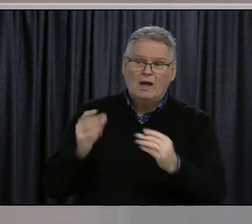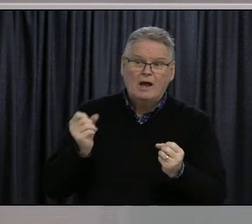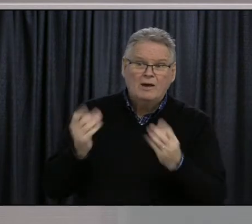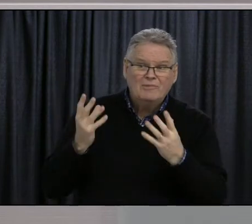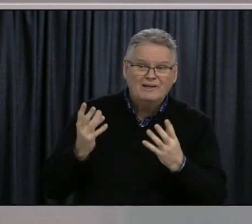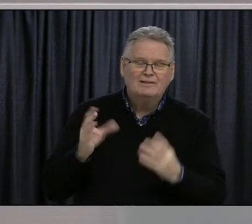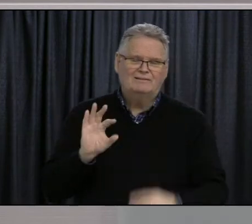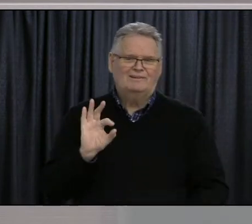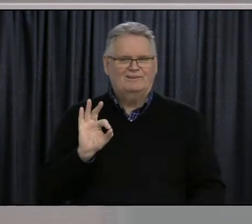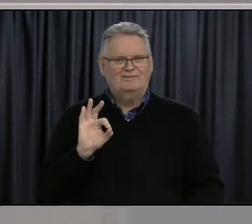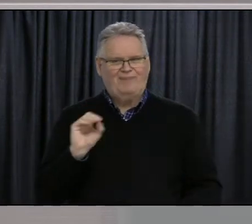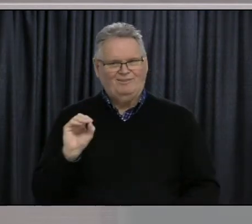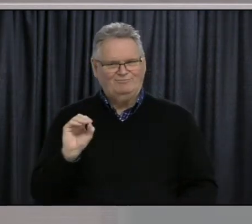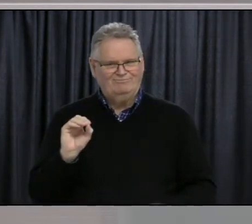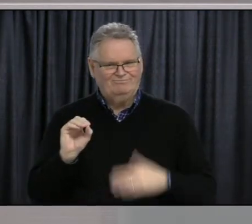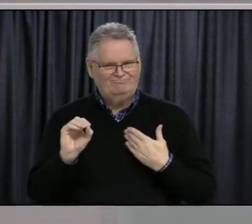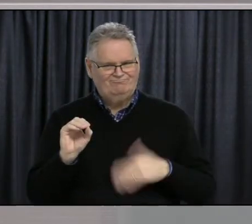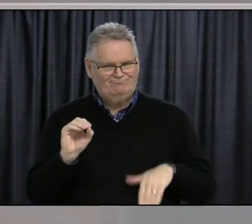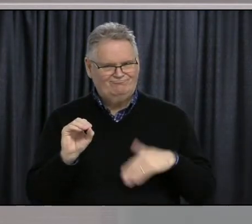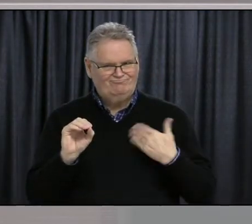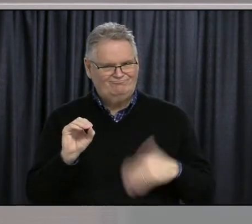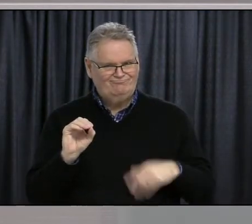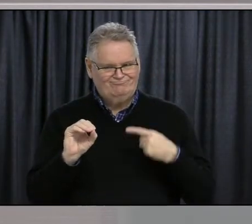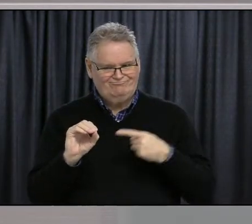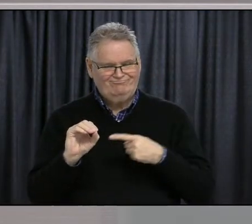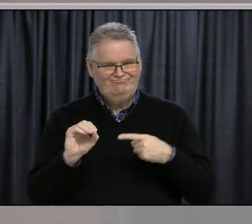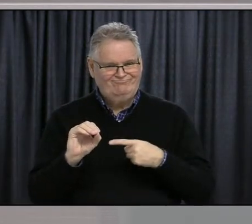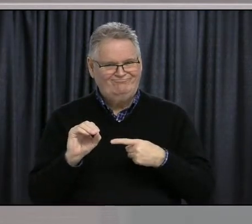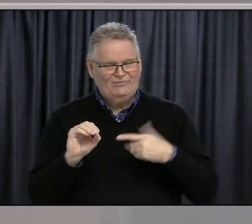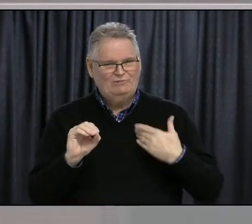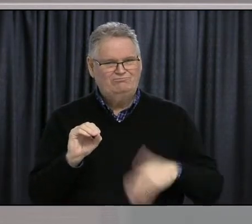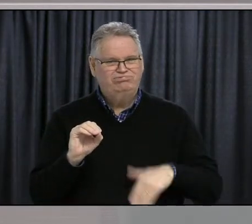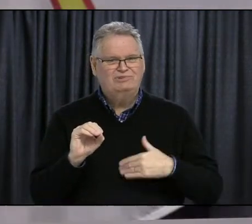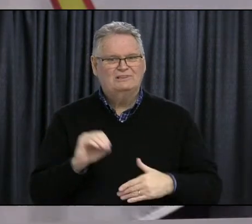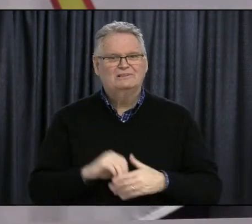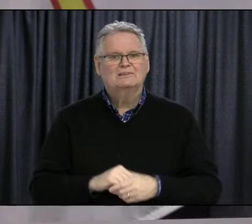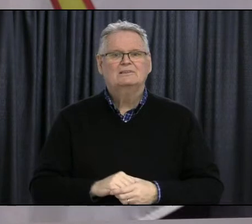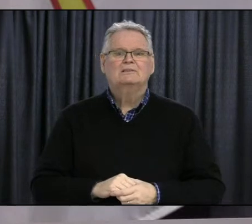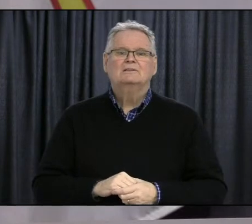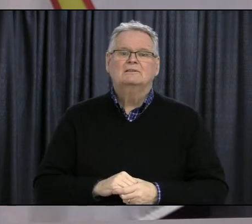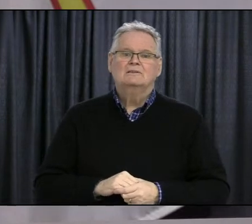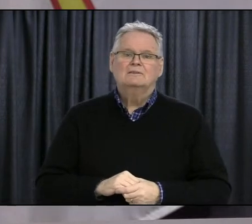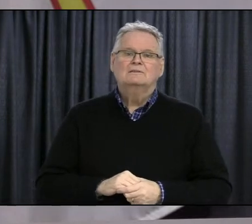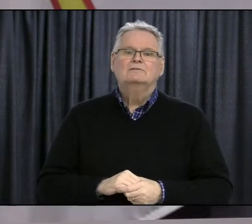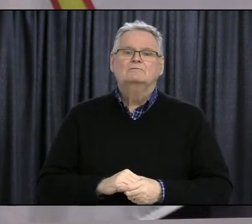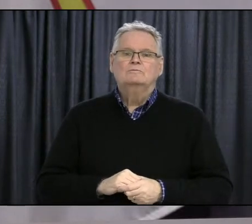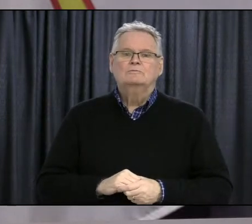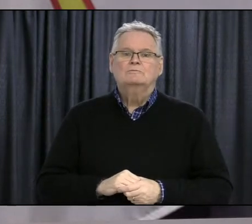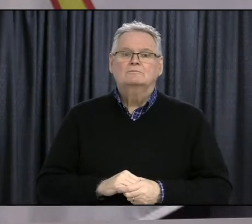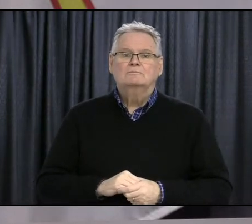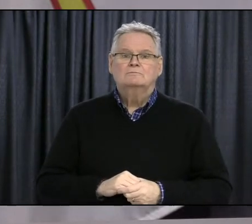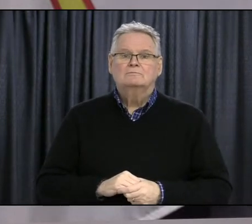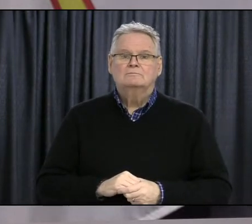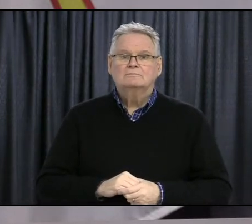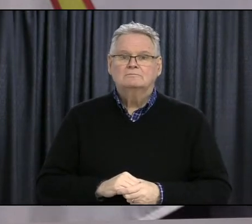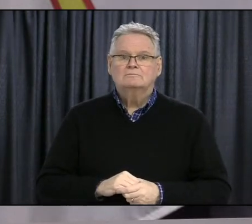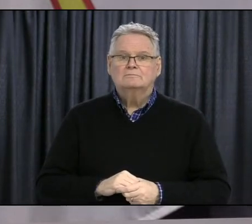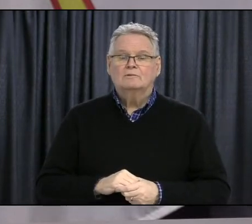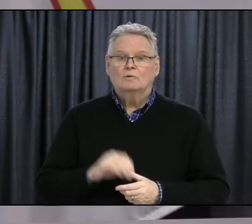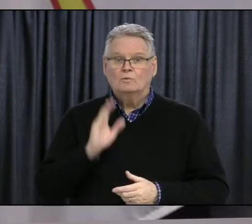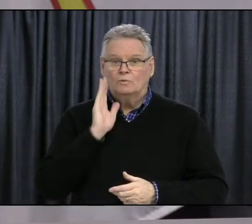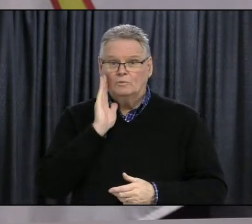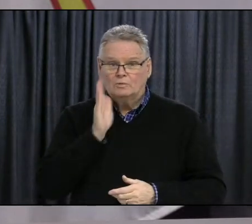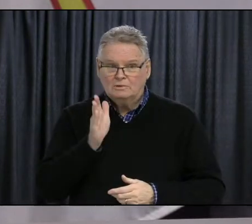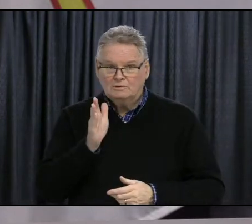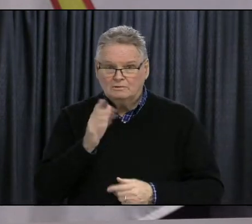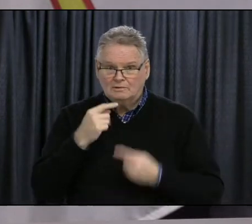still developing, will we get another COVID briefing tomorrow? Certainly, if there's anything new